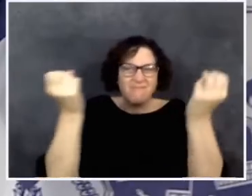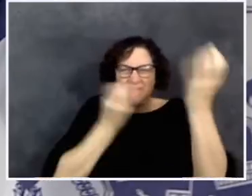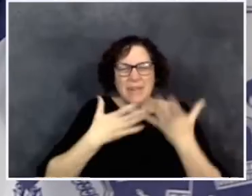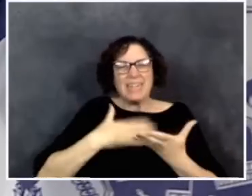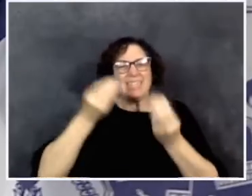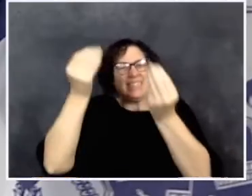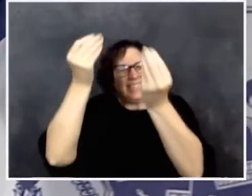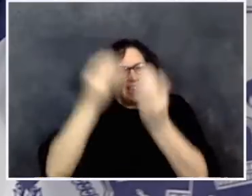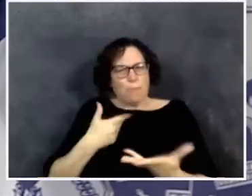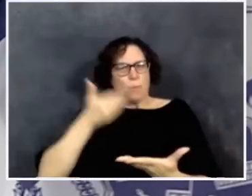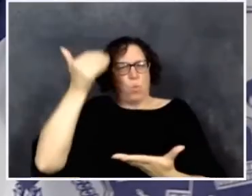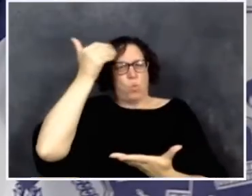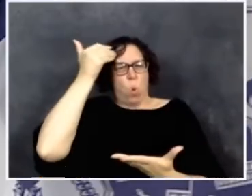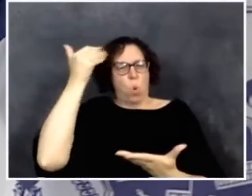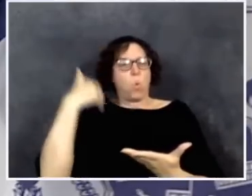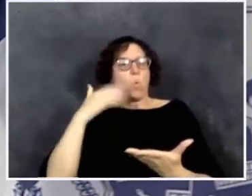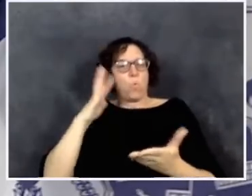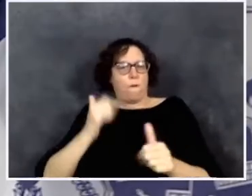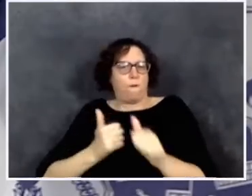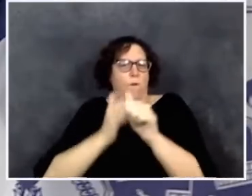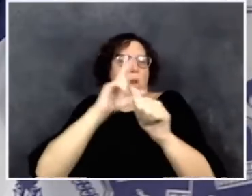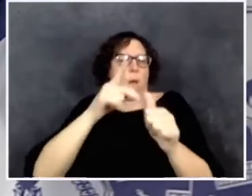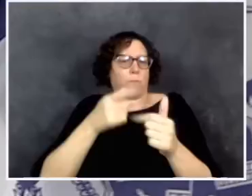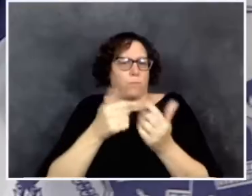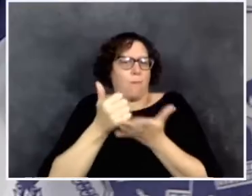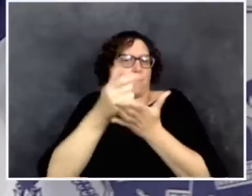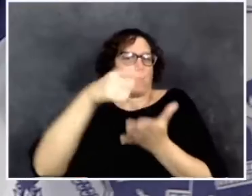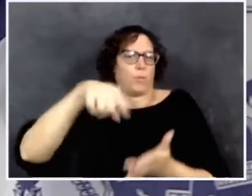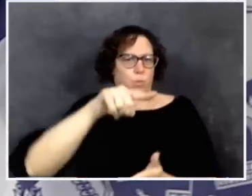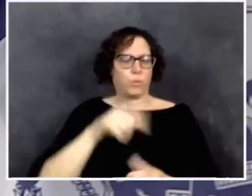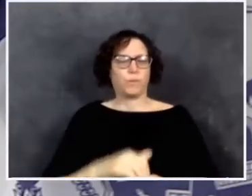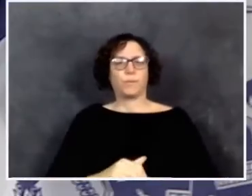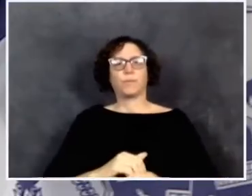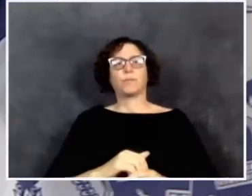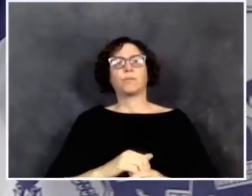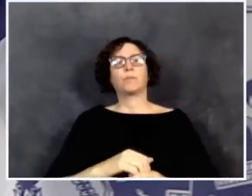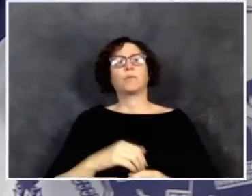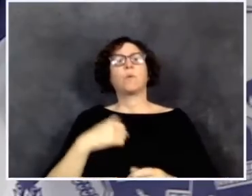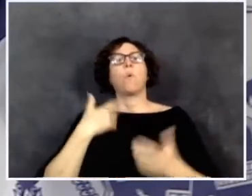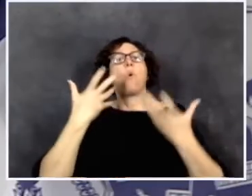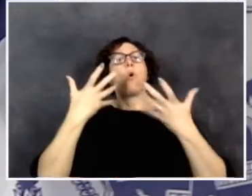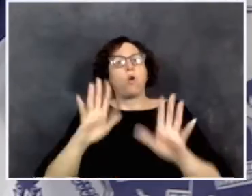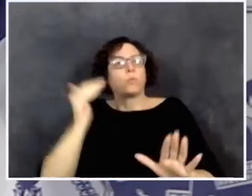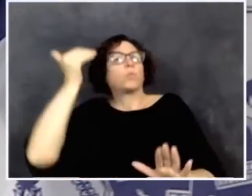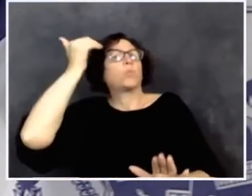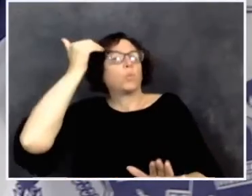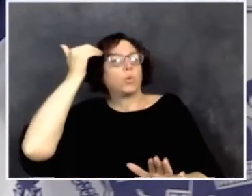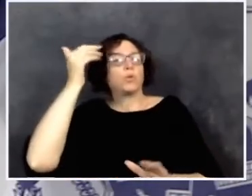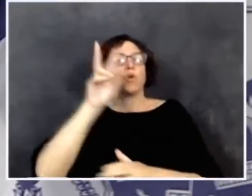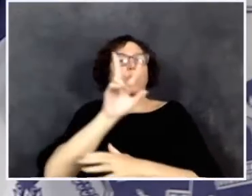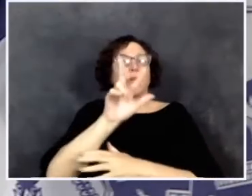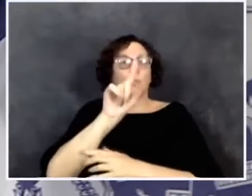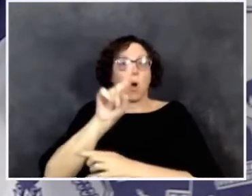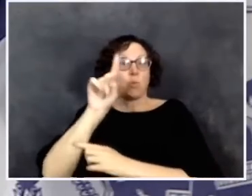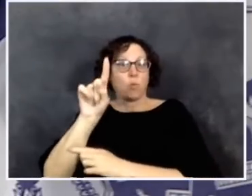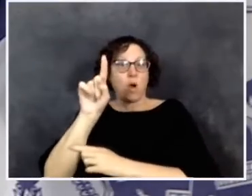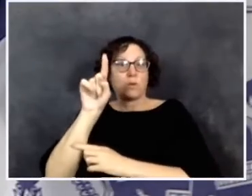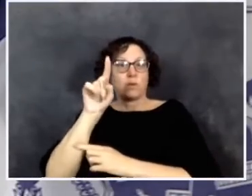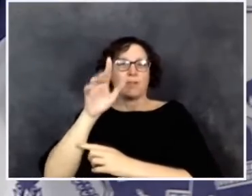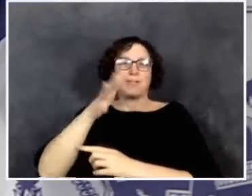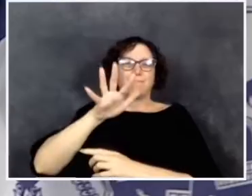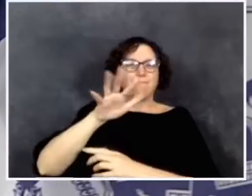a very rapid overhaul to add a lot more personnel and to prioritize all COVID-19 calls, particularly for